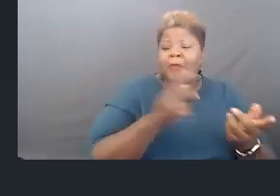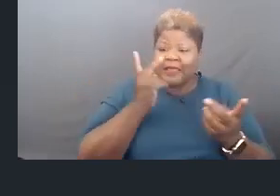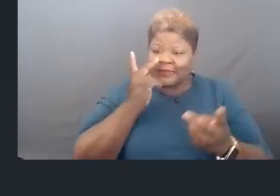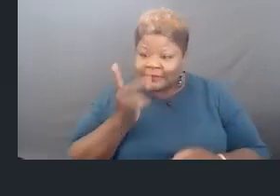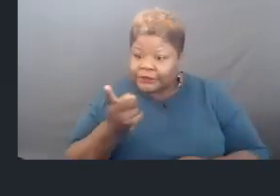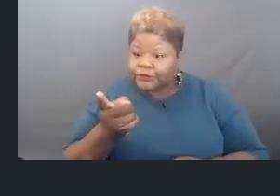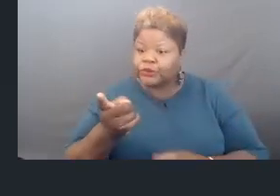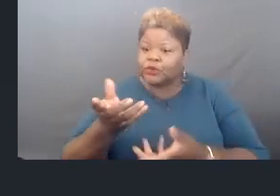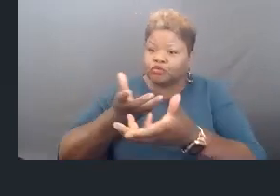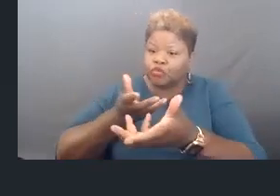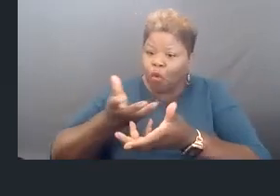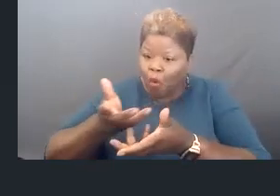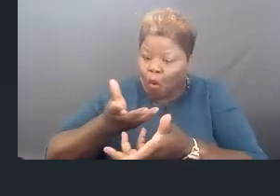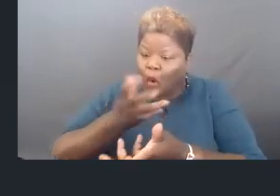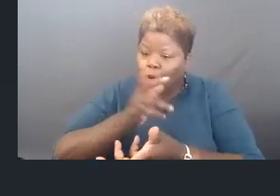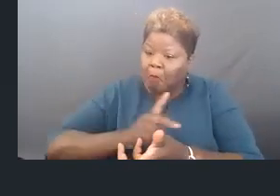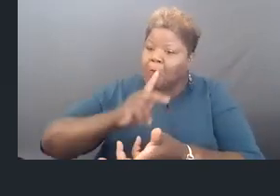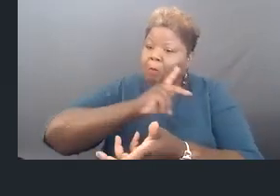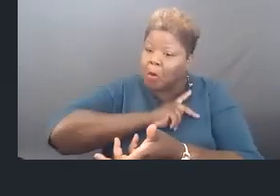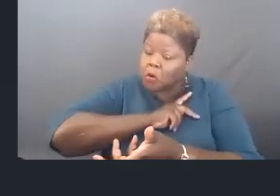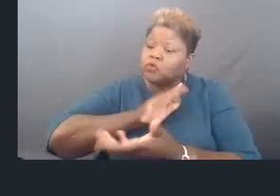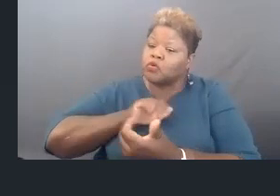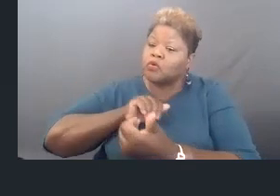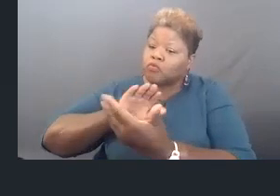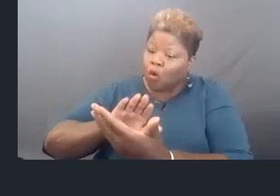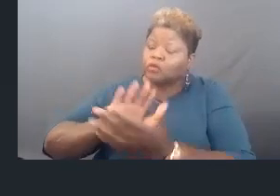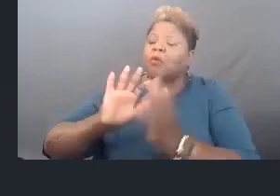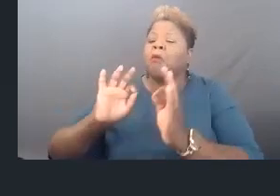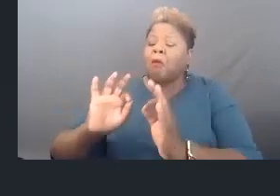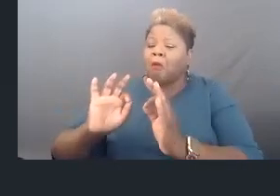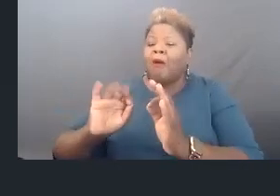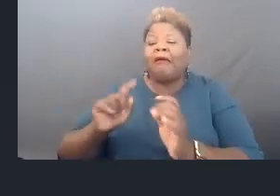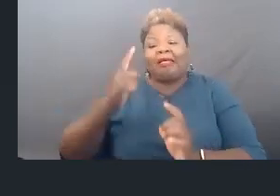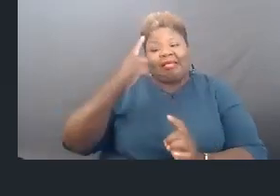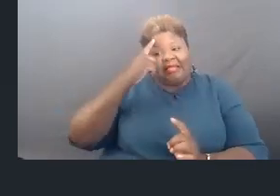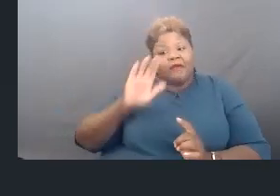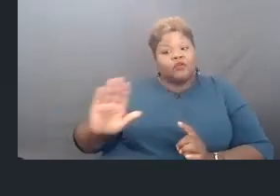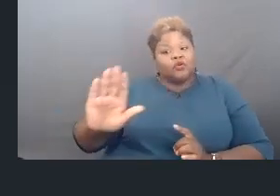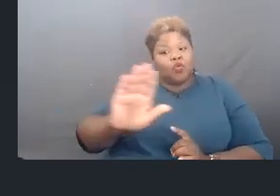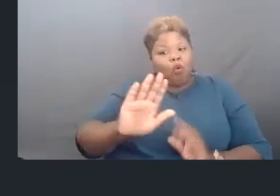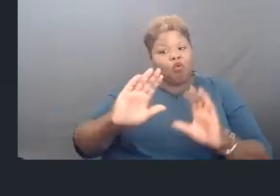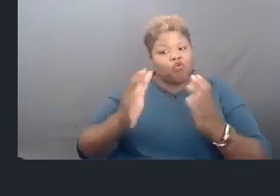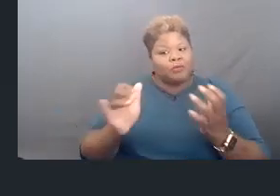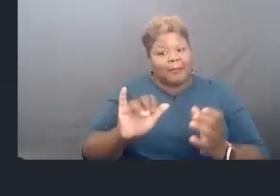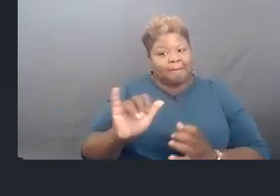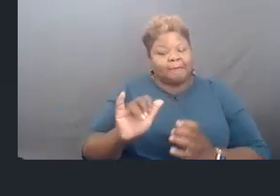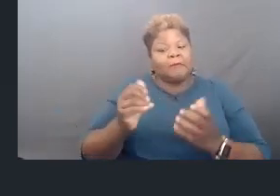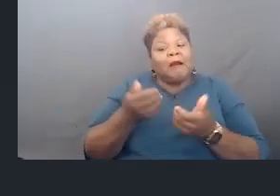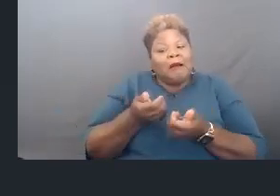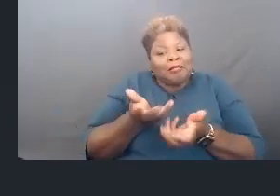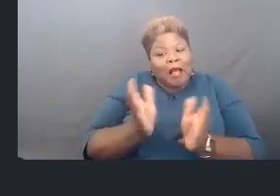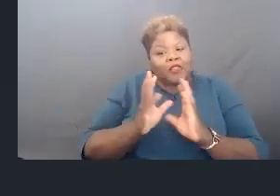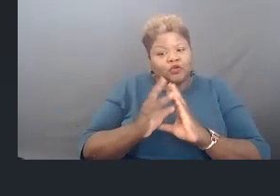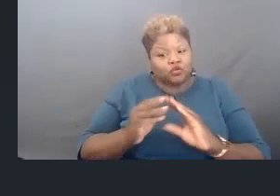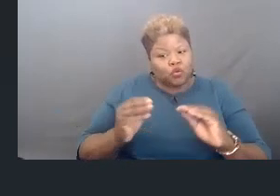and interact with you on a more personal level. So think of people in your group like that as well. Allowing them to tell their stories